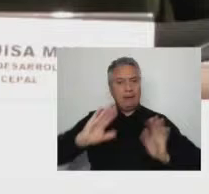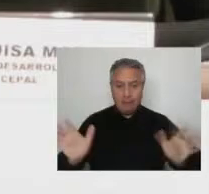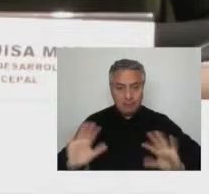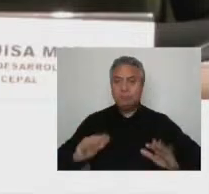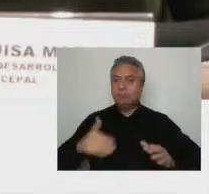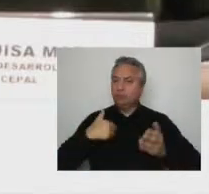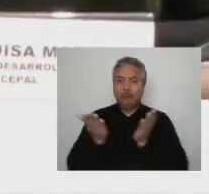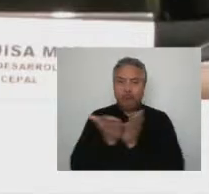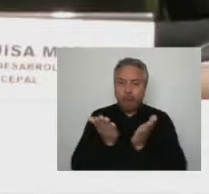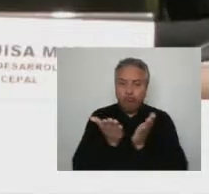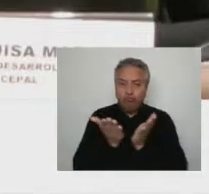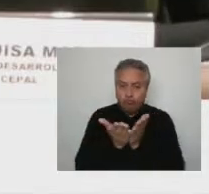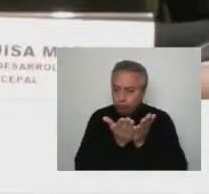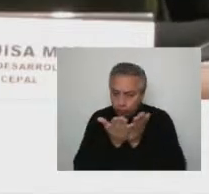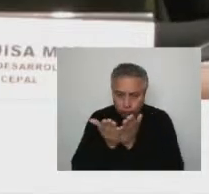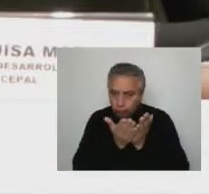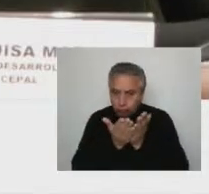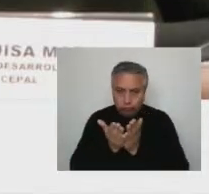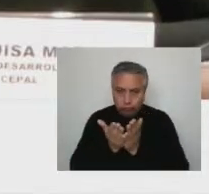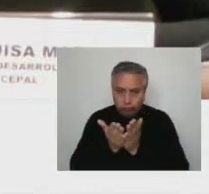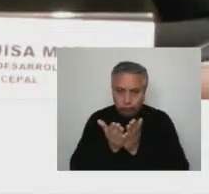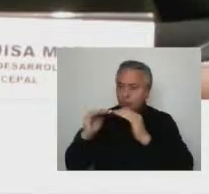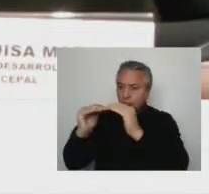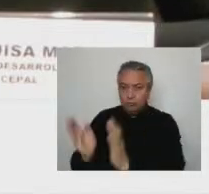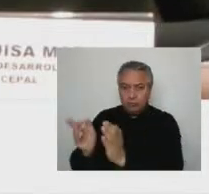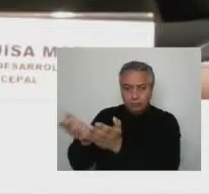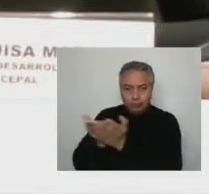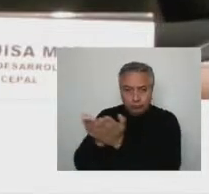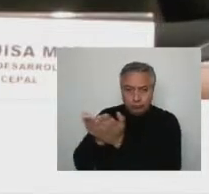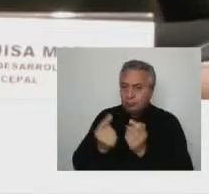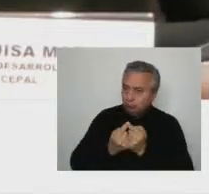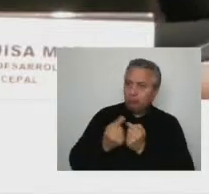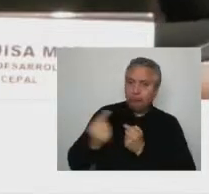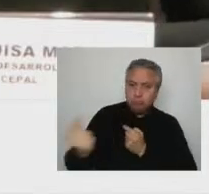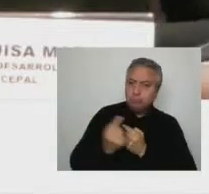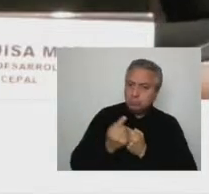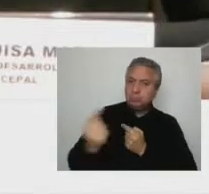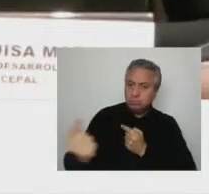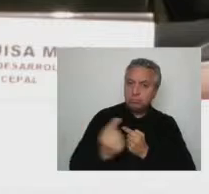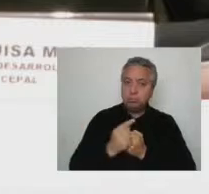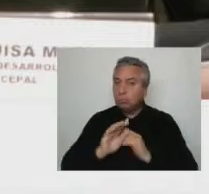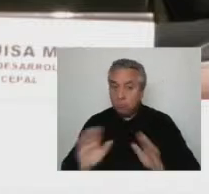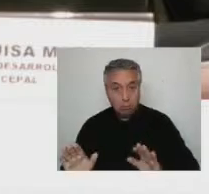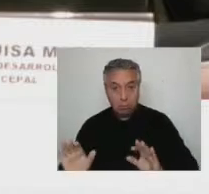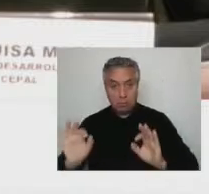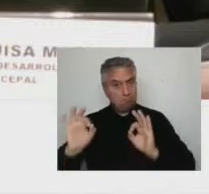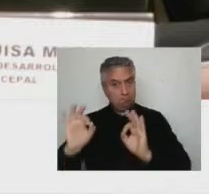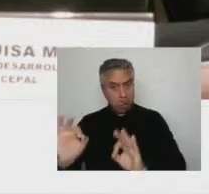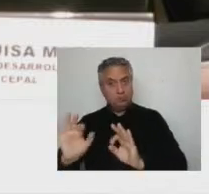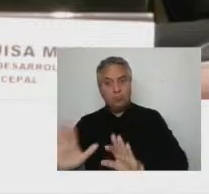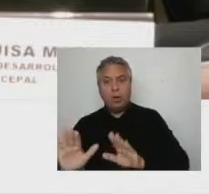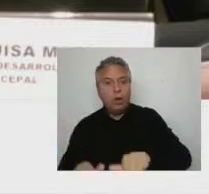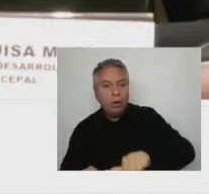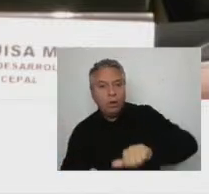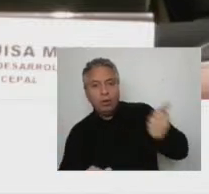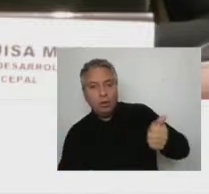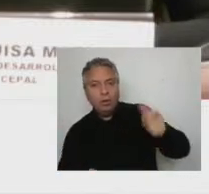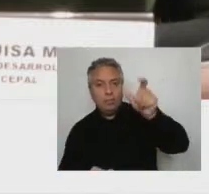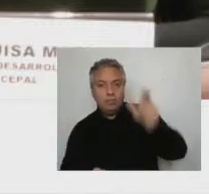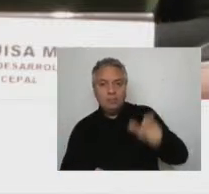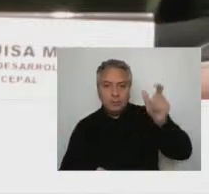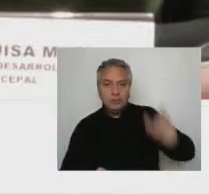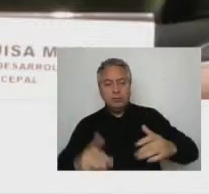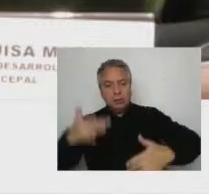nutritional signs and do not get sick and can go to class, do better and